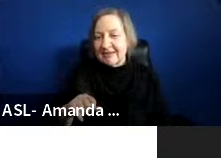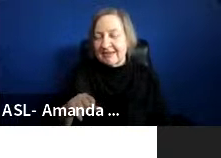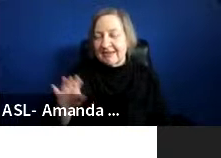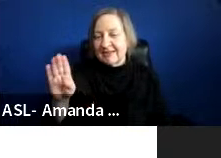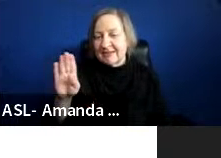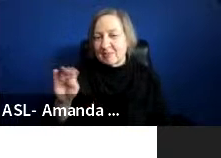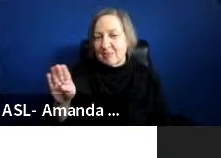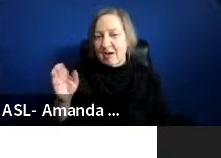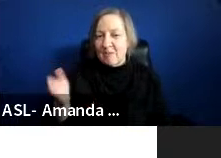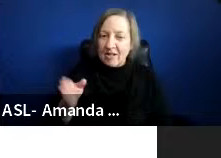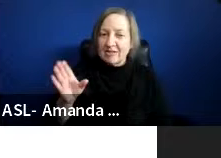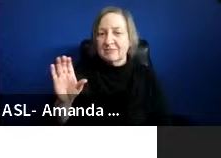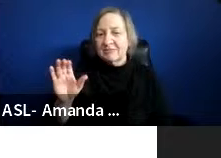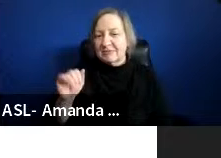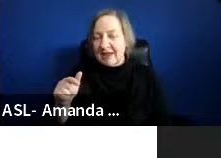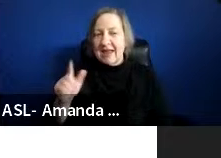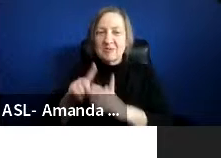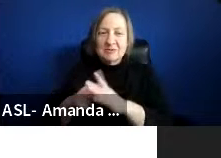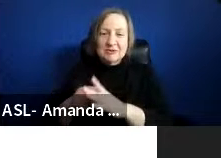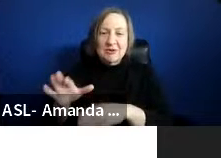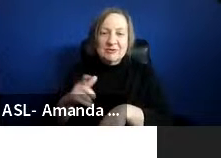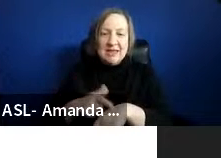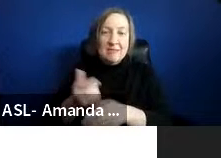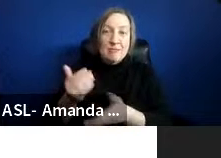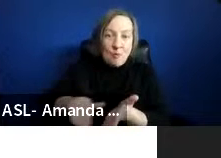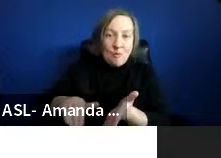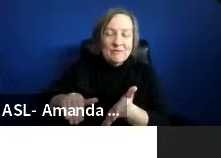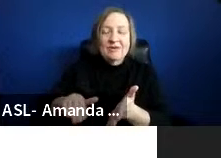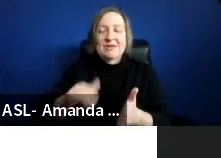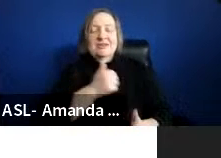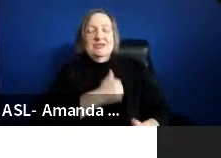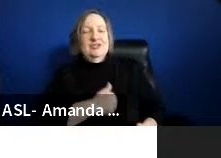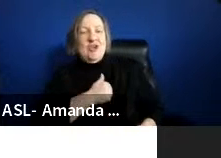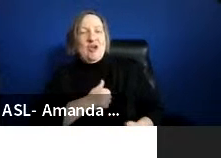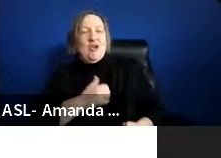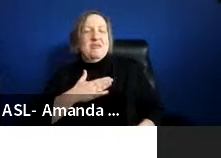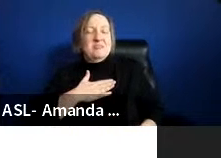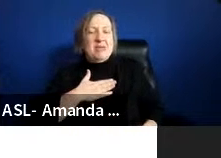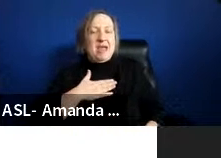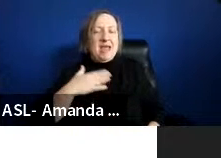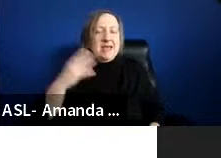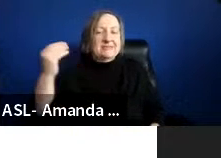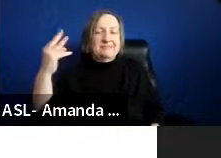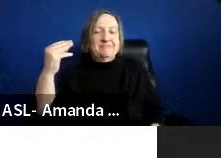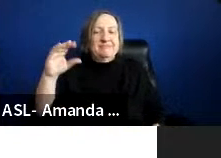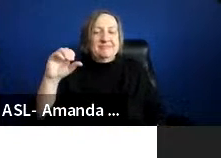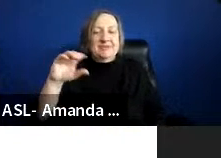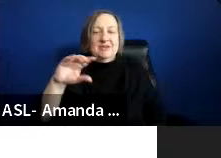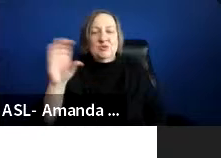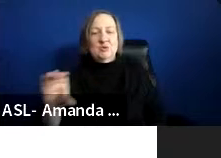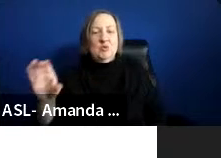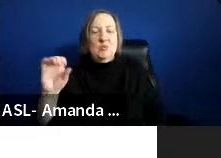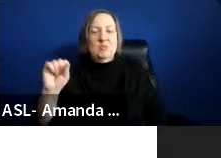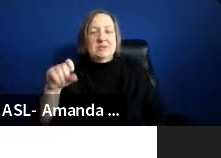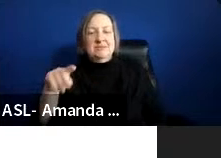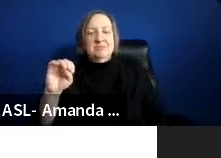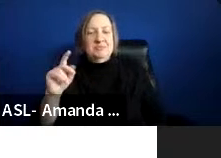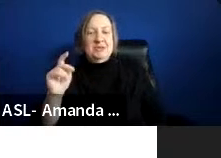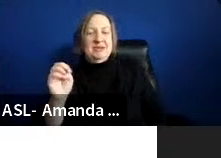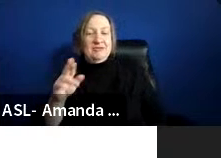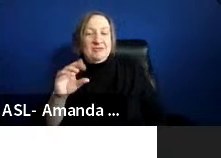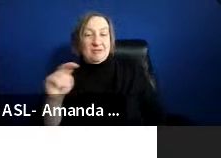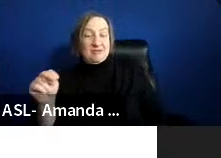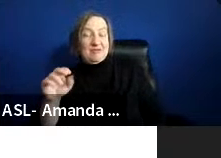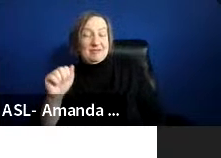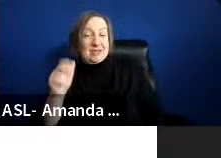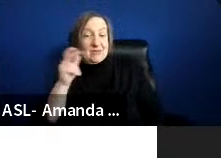CAG. We'll start your time now. Okay, I'm sorry. Sorry, I had my Zoom on. You hear me now? Yeah, no